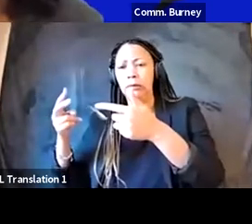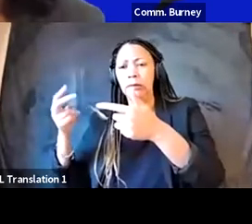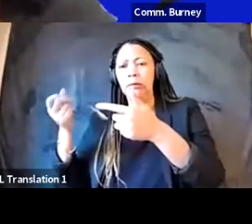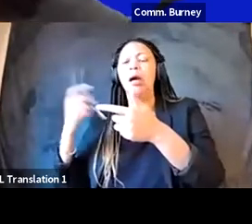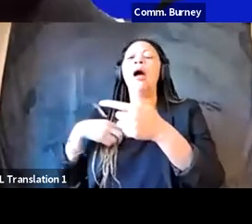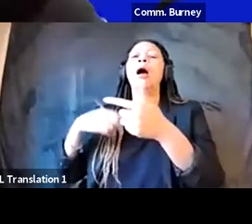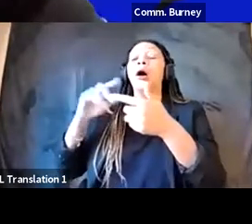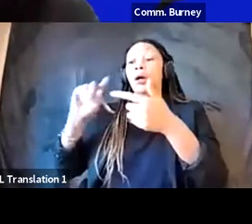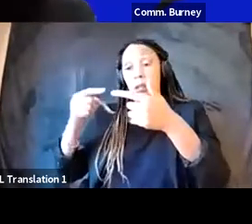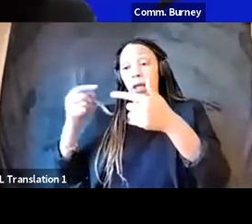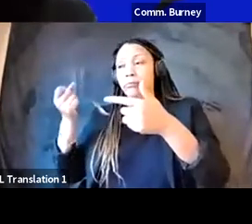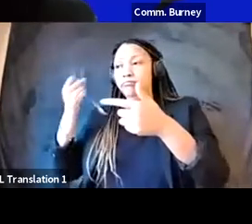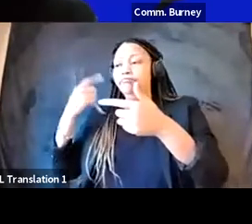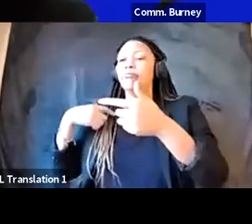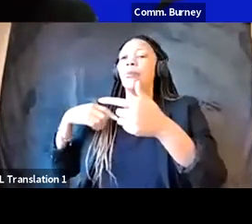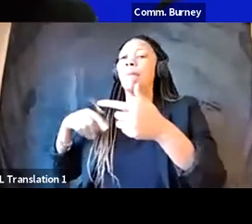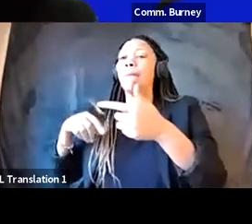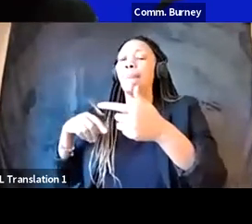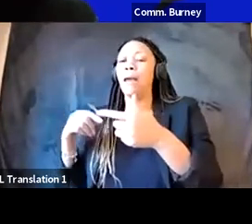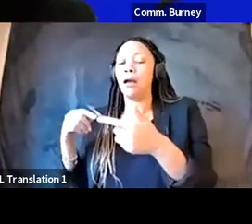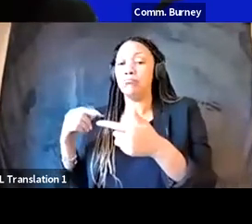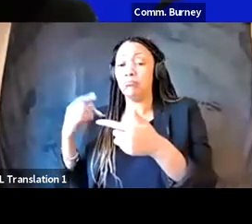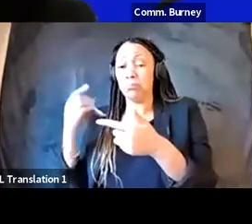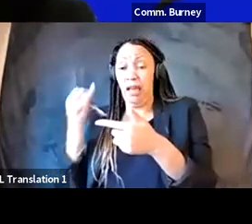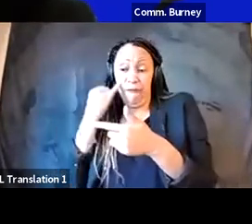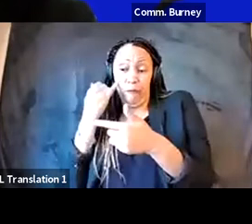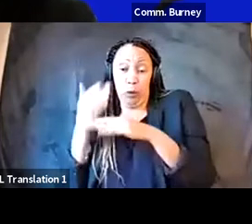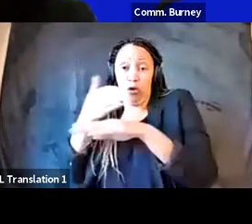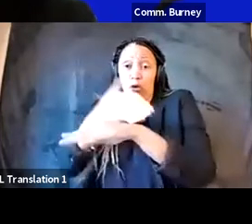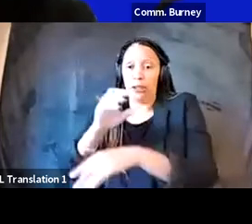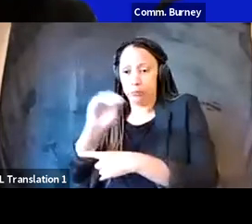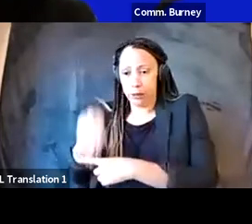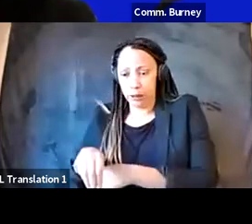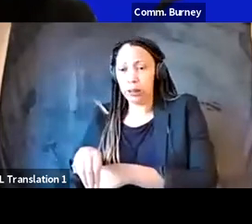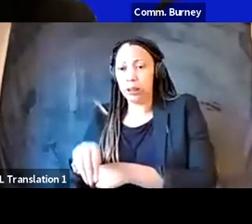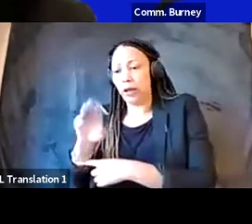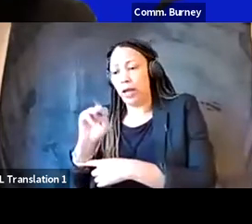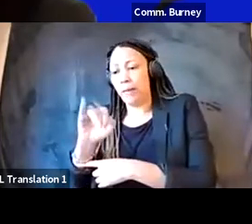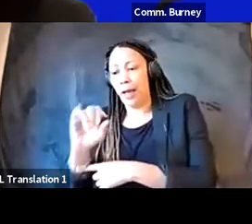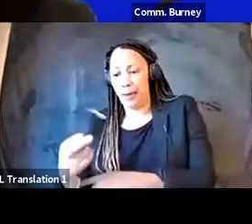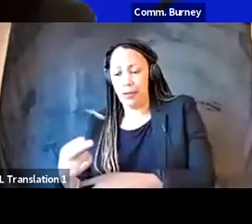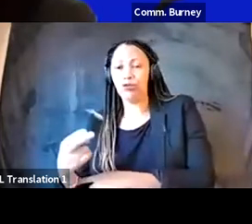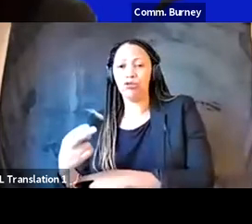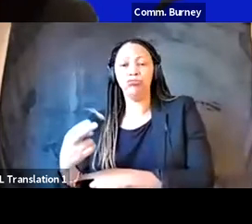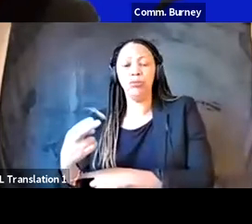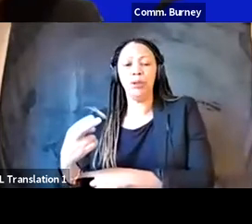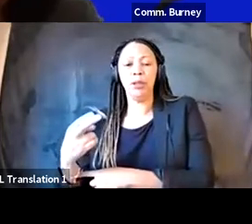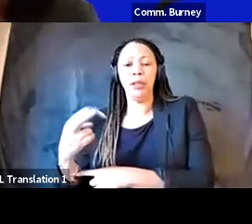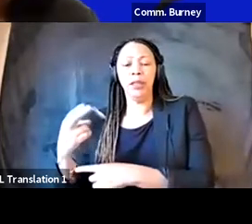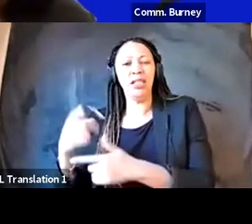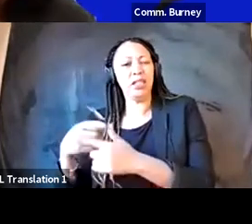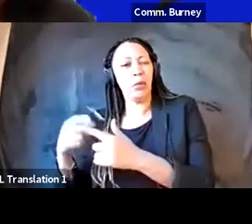question, yes, that's so if we increase the percentage of MIH, then we kind of